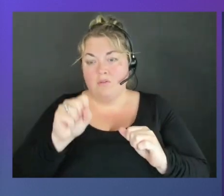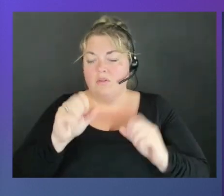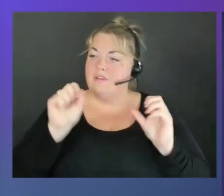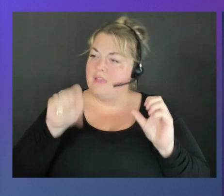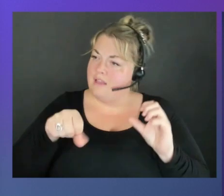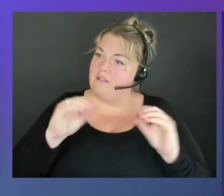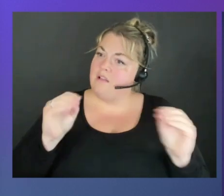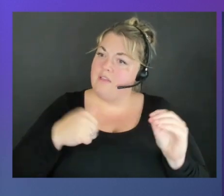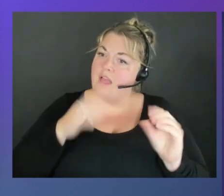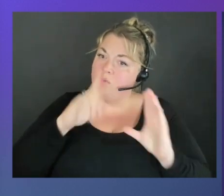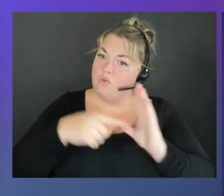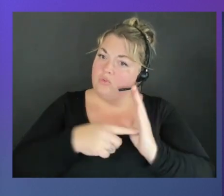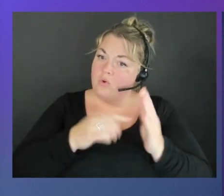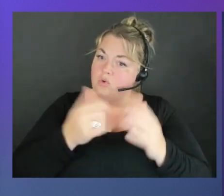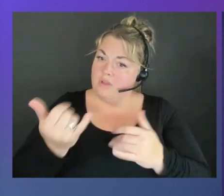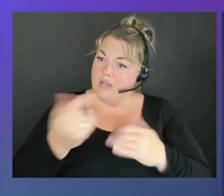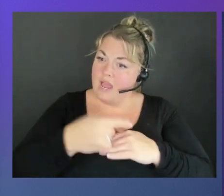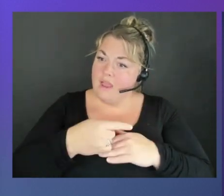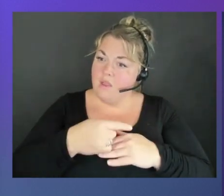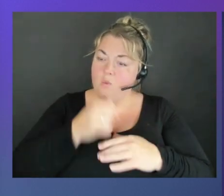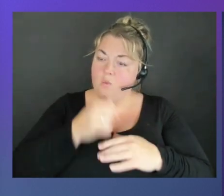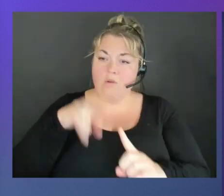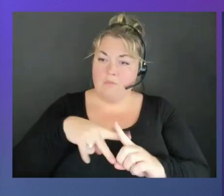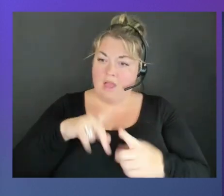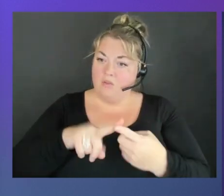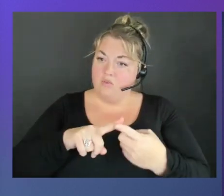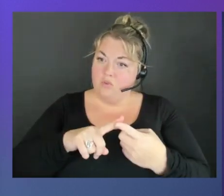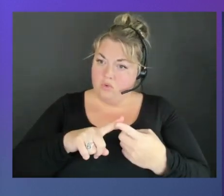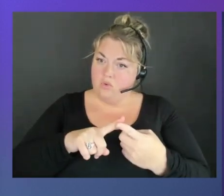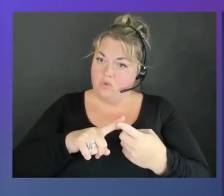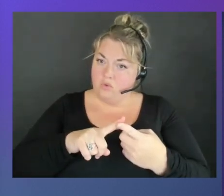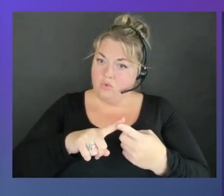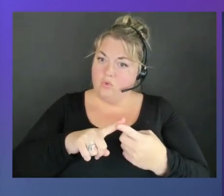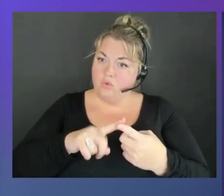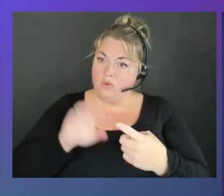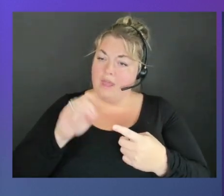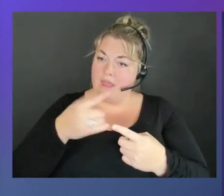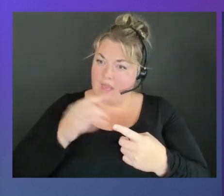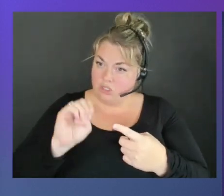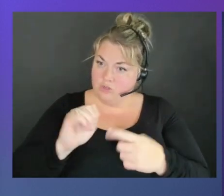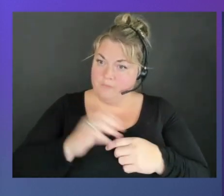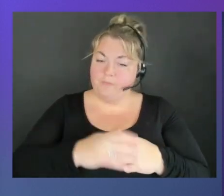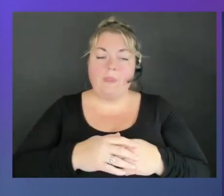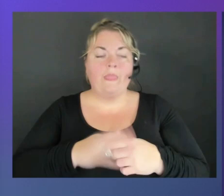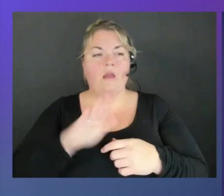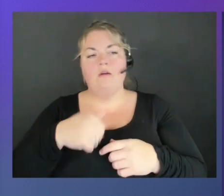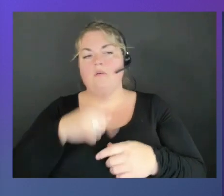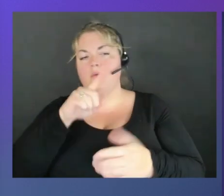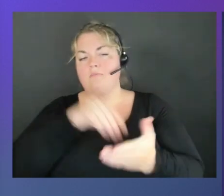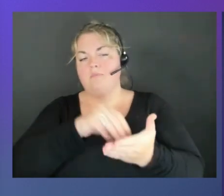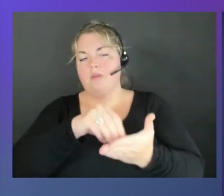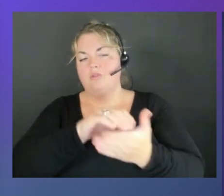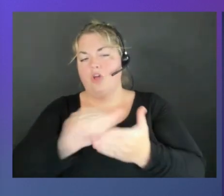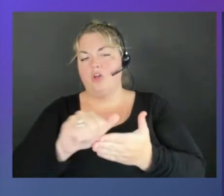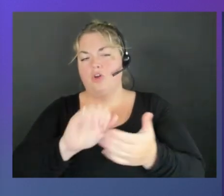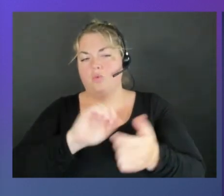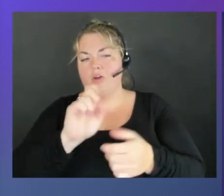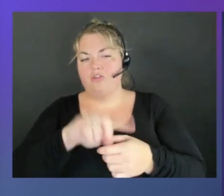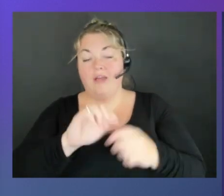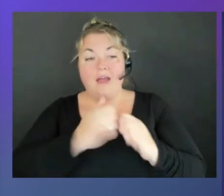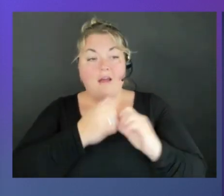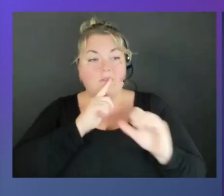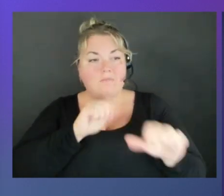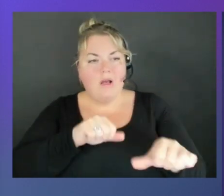is not applicable for Hybrid Cloud Edge. Yeah. So, gotta ask the $1 million question. How is it possible? How is it that you